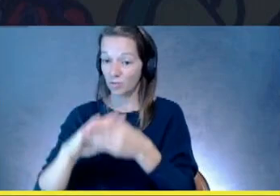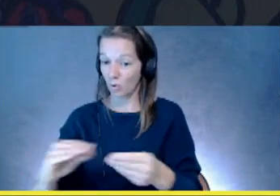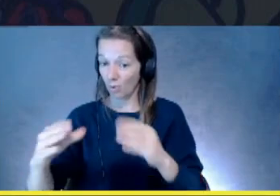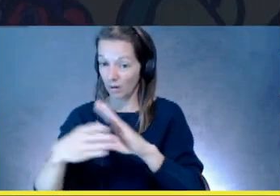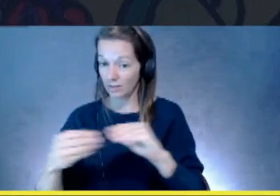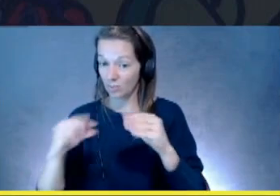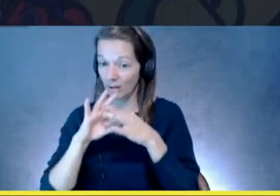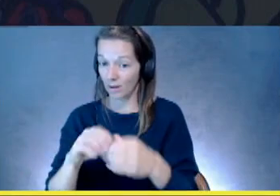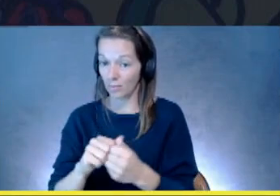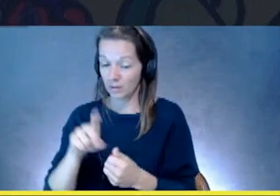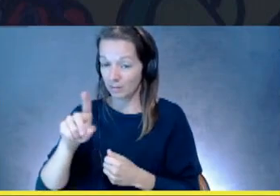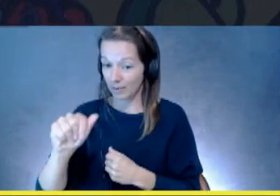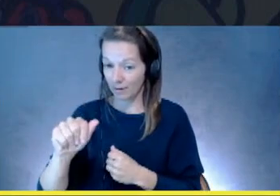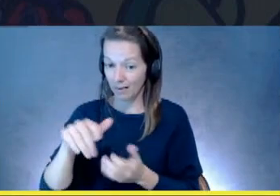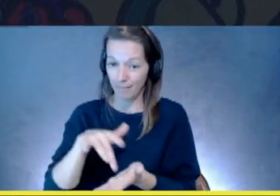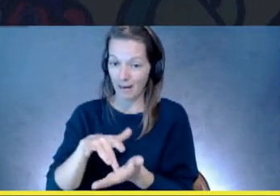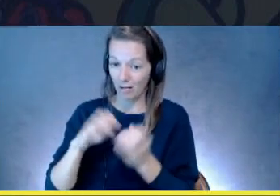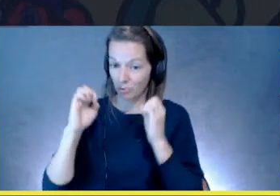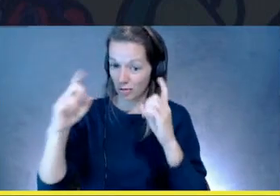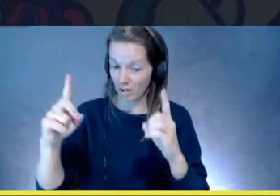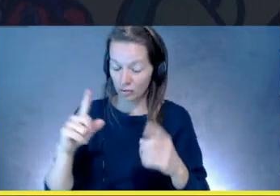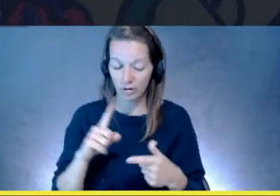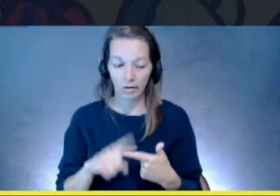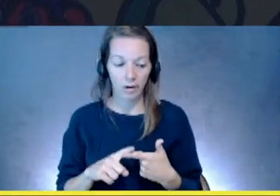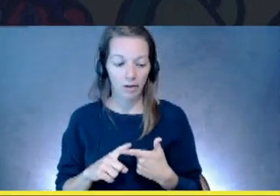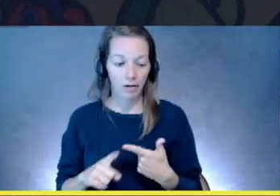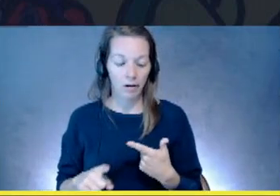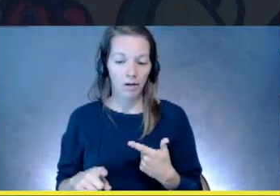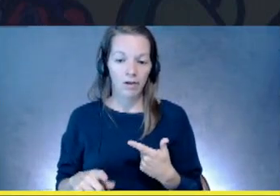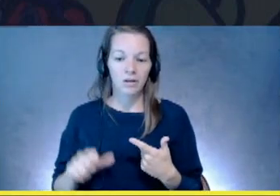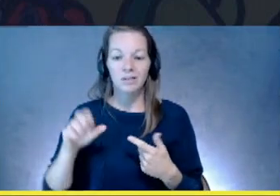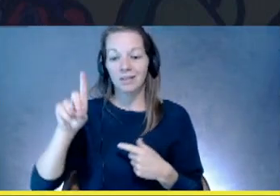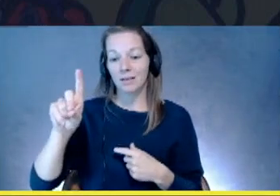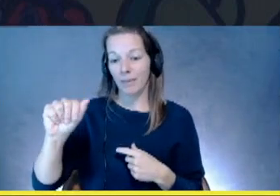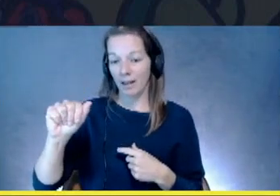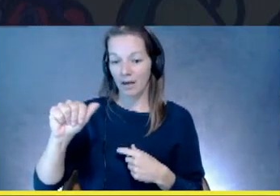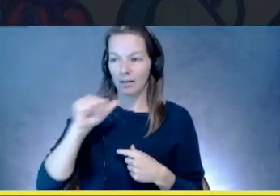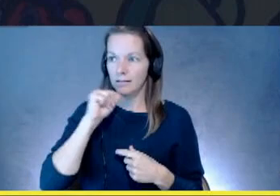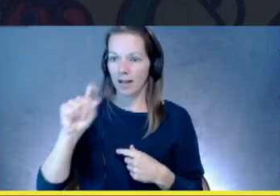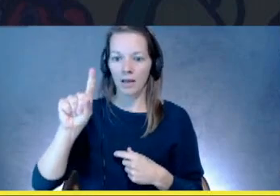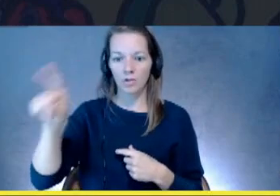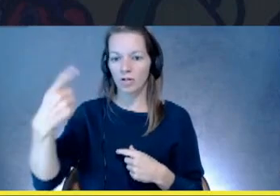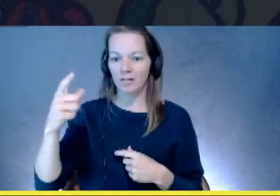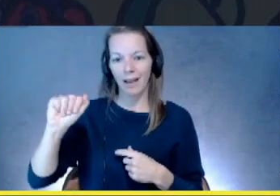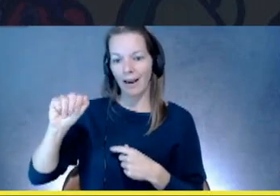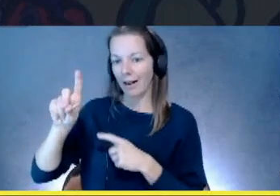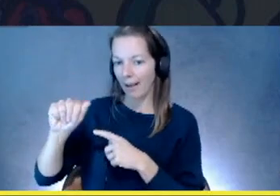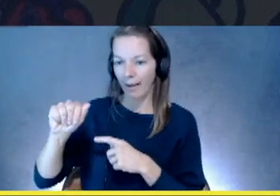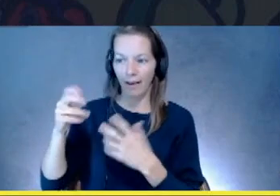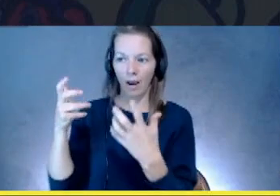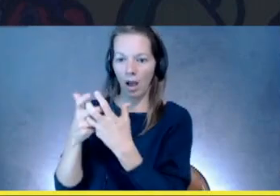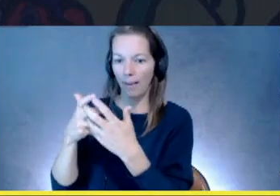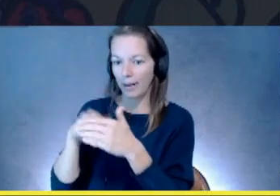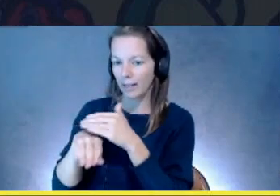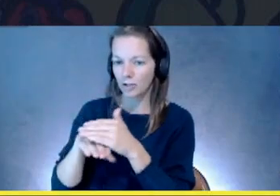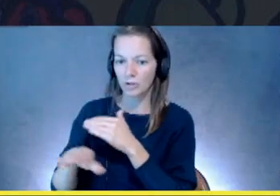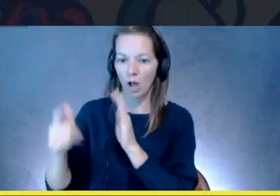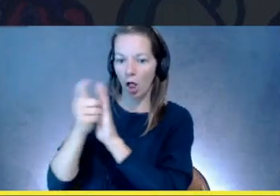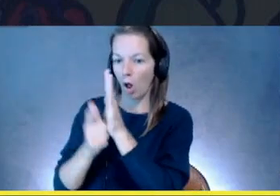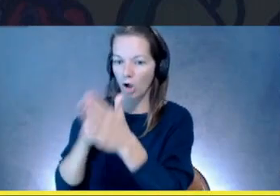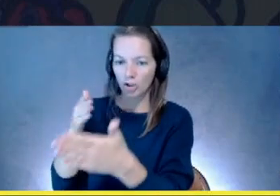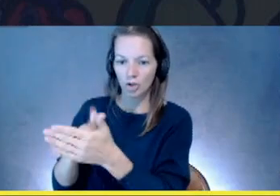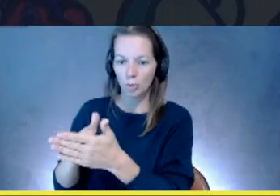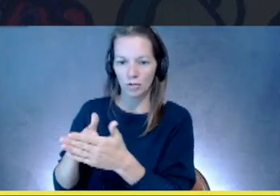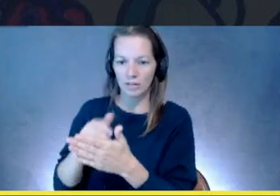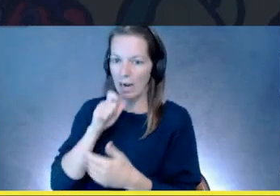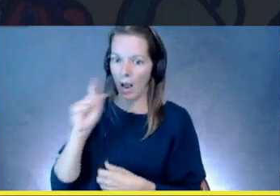in medical education, so that disability isn't just about ADA and accommodations and lawsuits. I thought that was an interesting way to